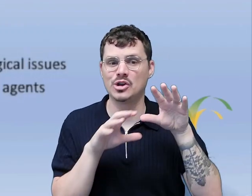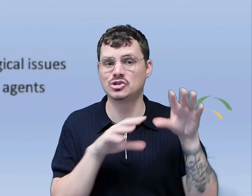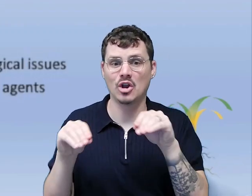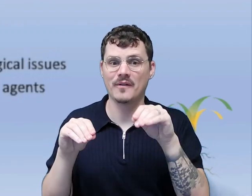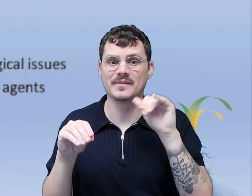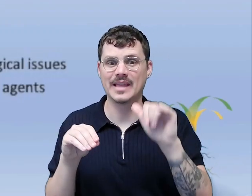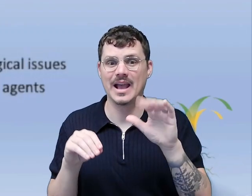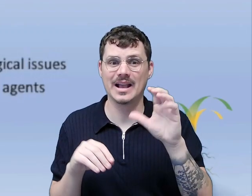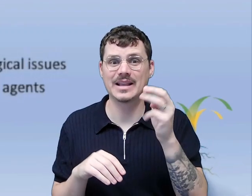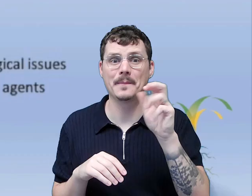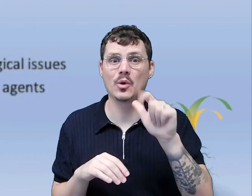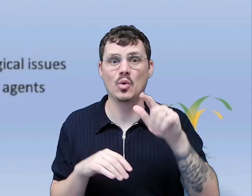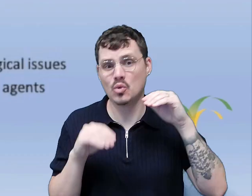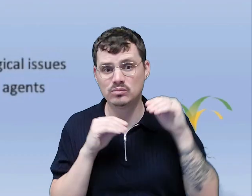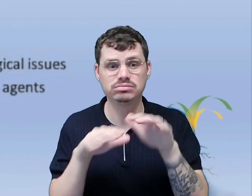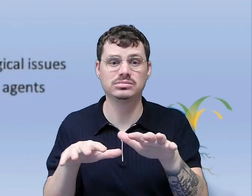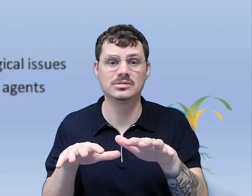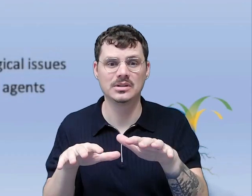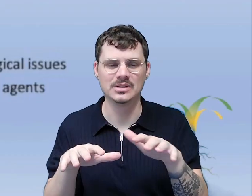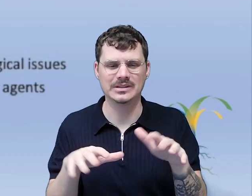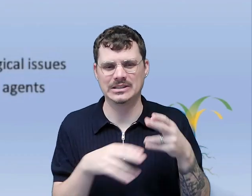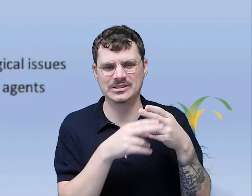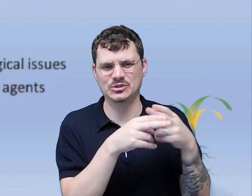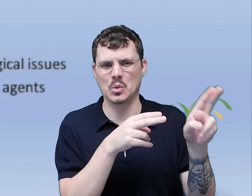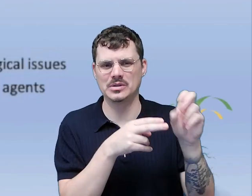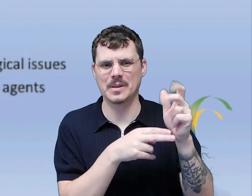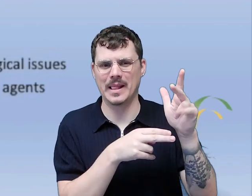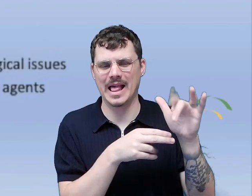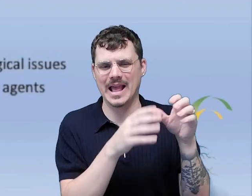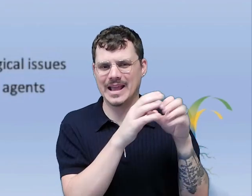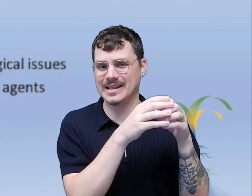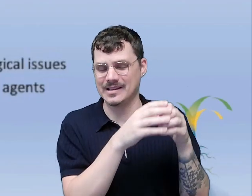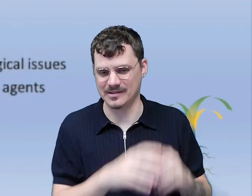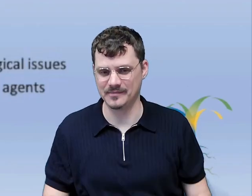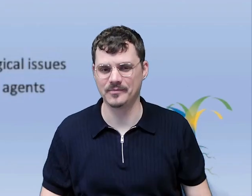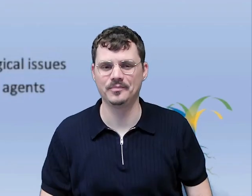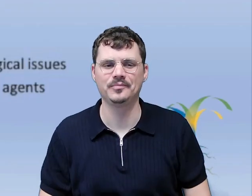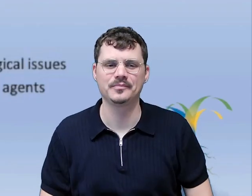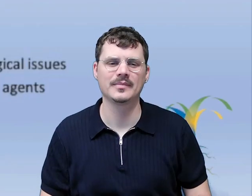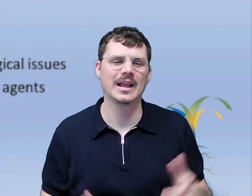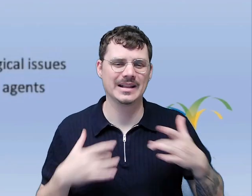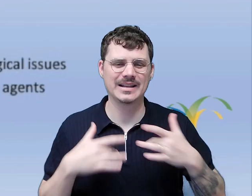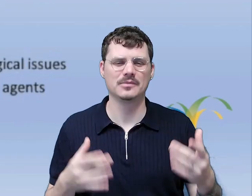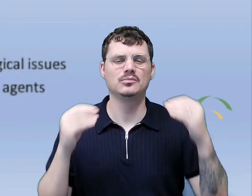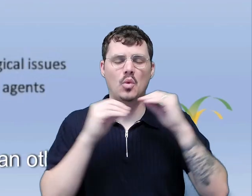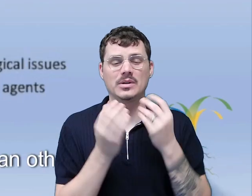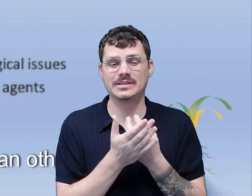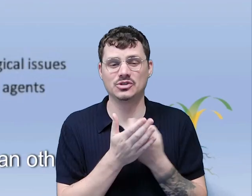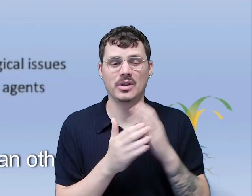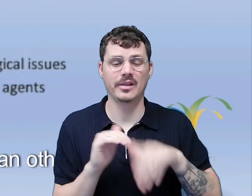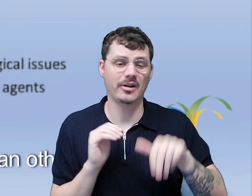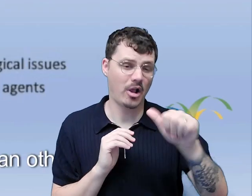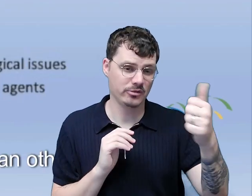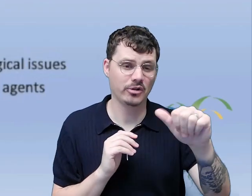that'll shut off that rush of chemicals is in much short supply. They tend to have